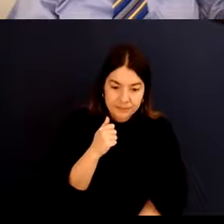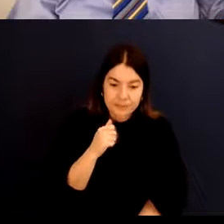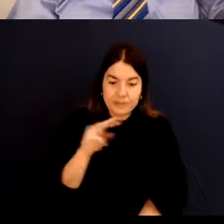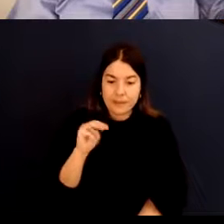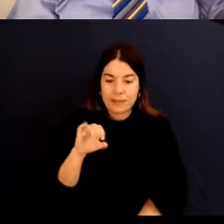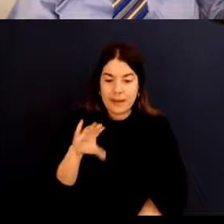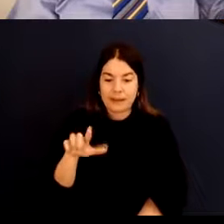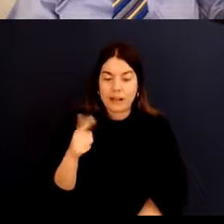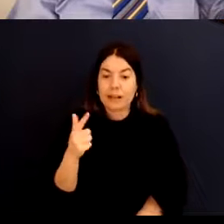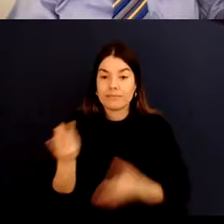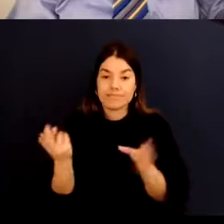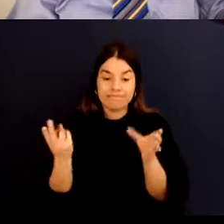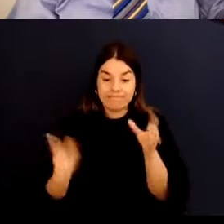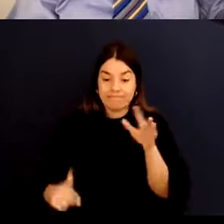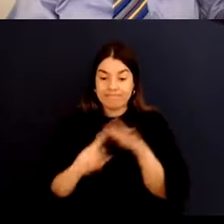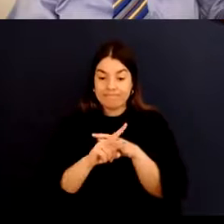Thank you.